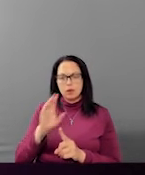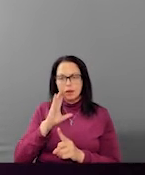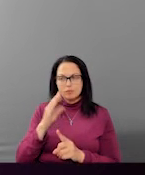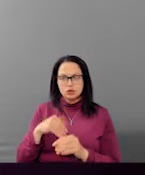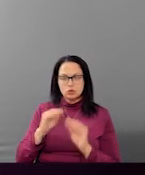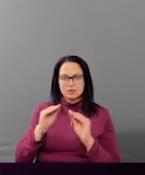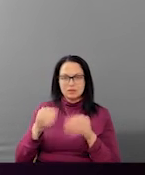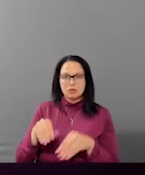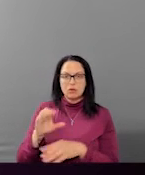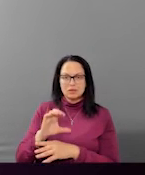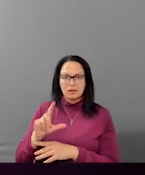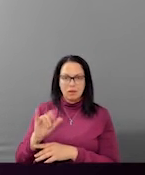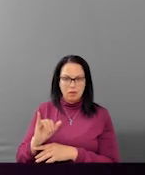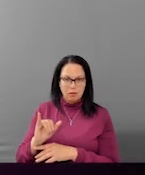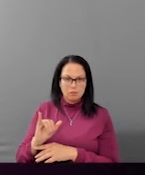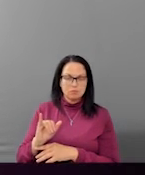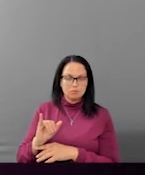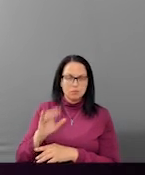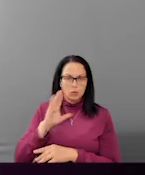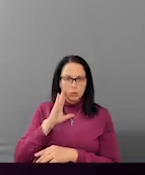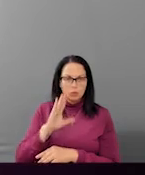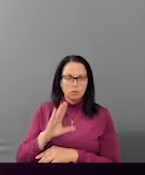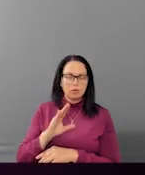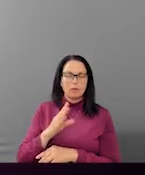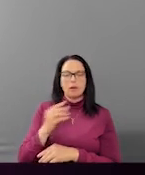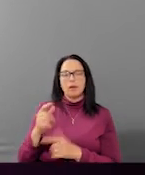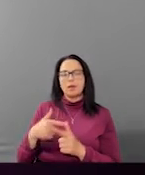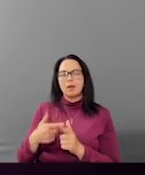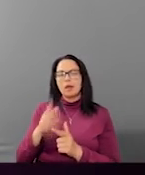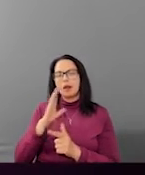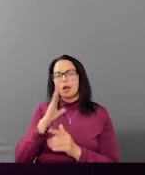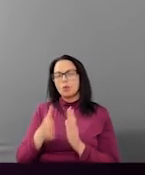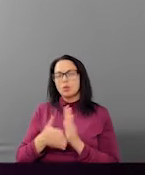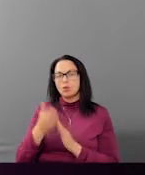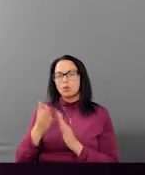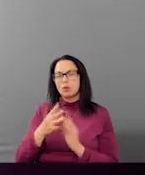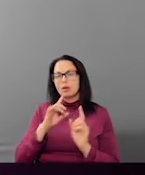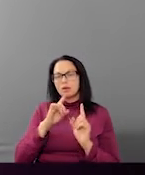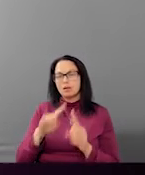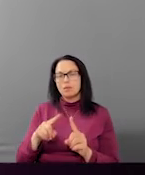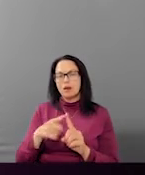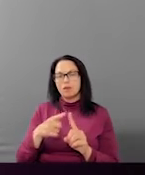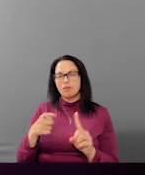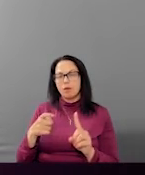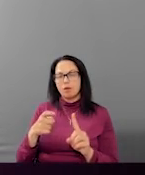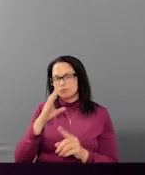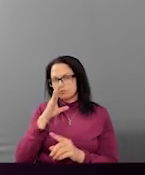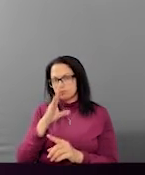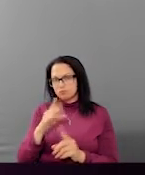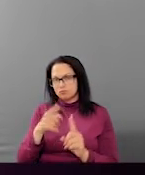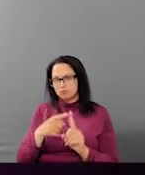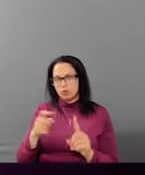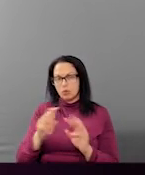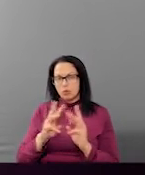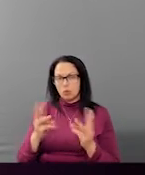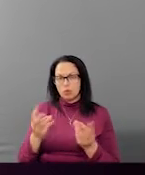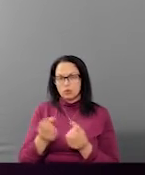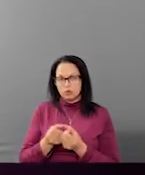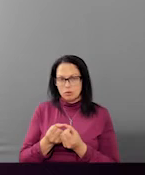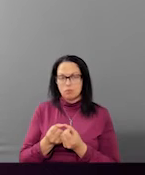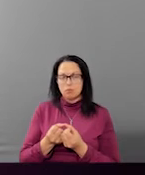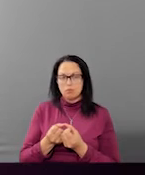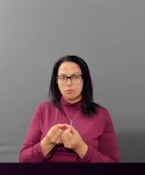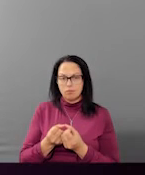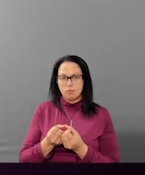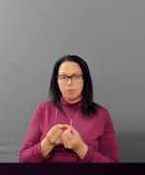CLI. And then I'm just going to run the command directly from my workshop so that I don't have to switch back